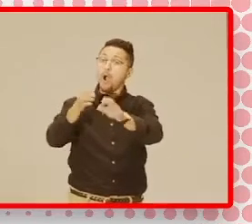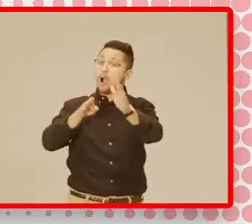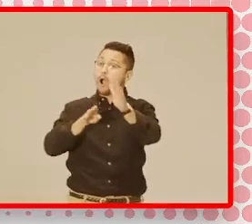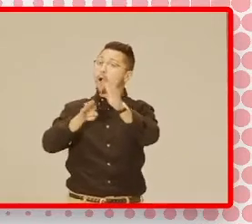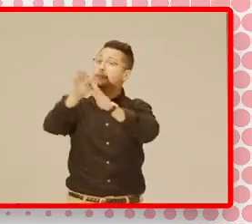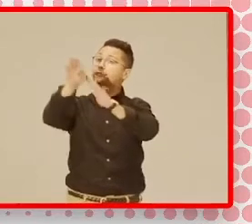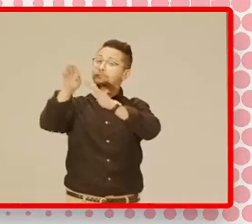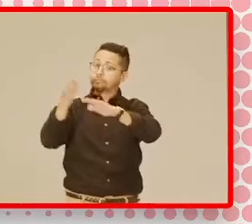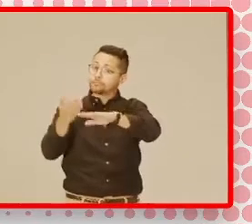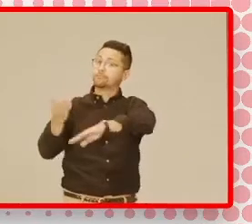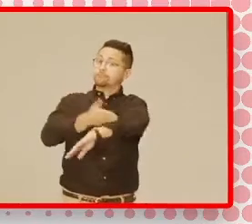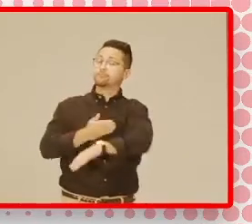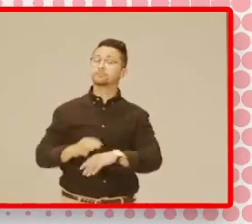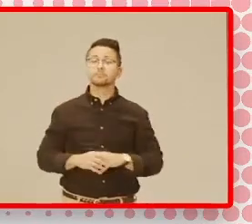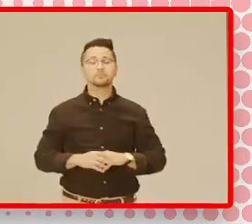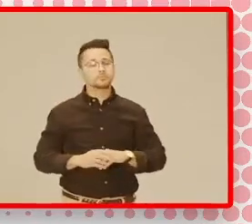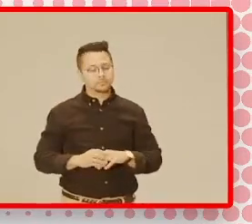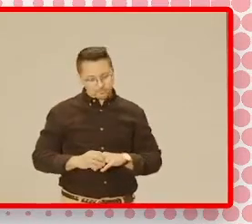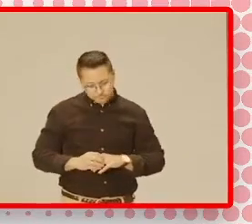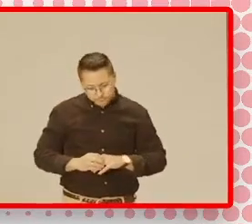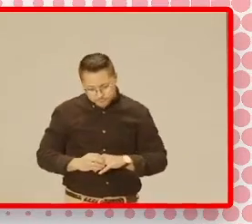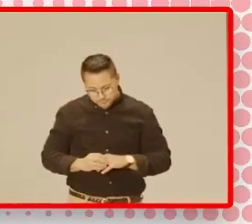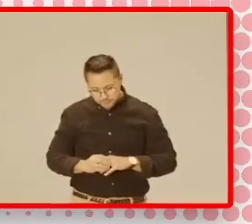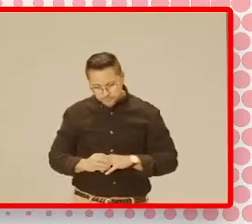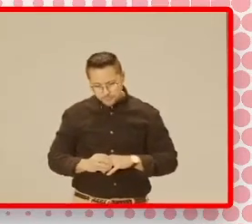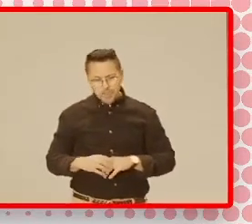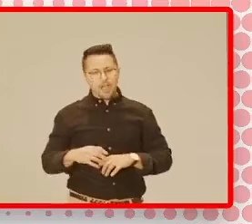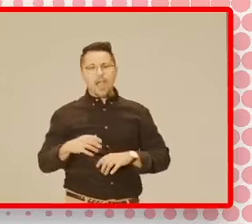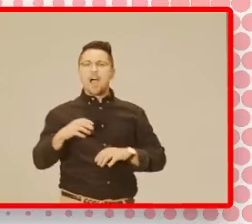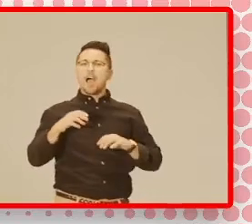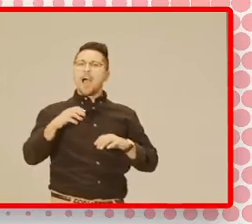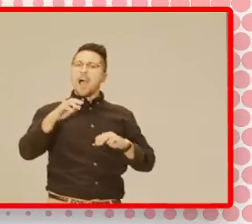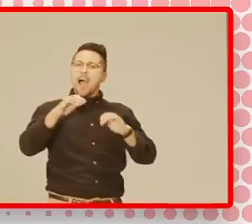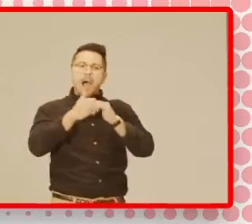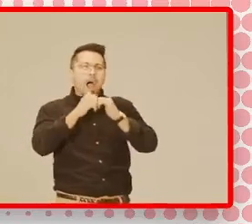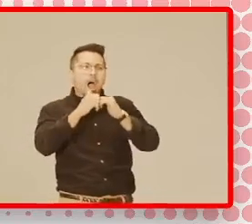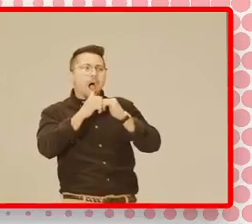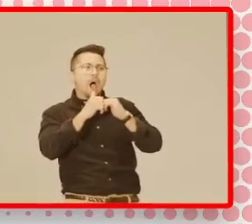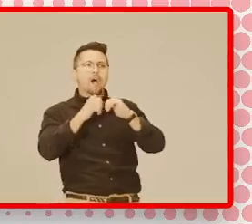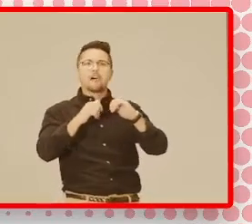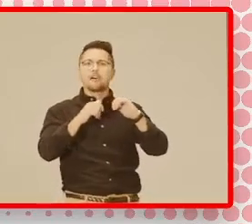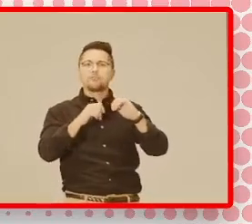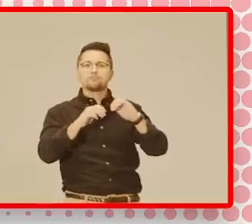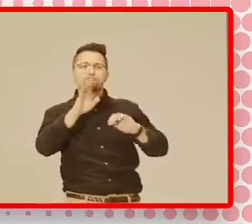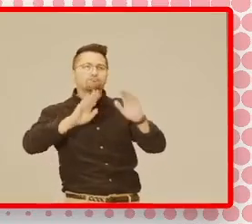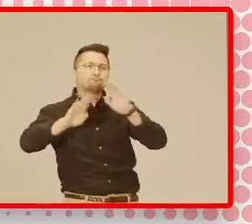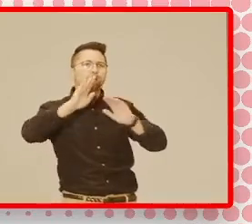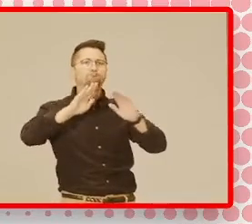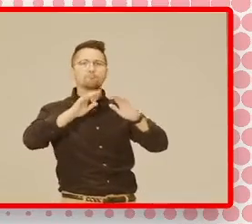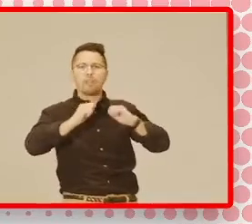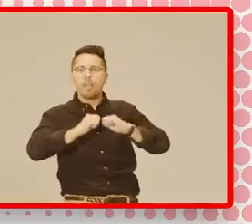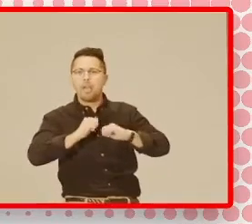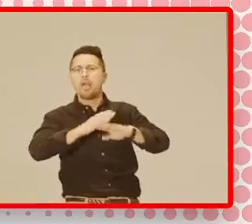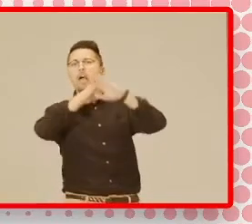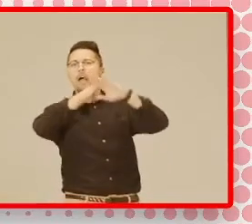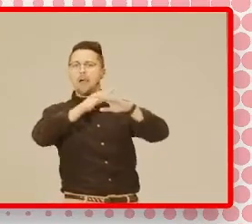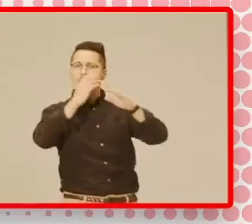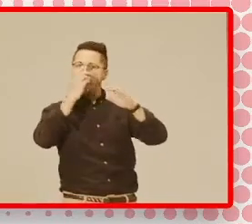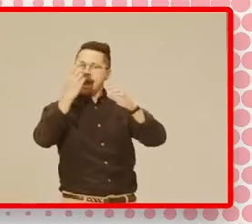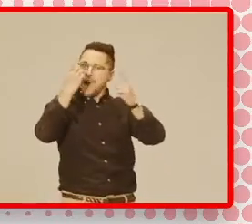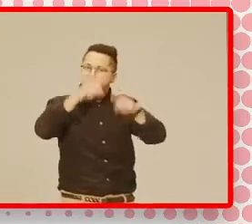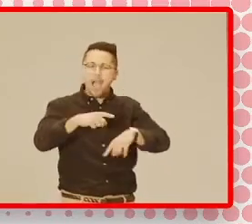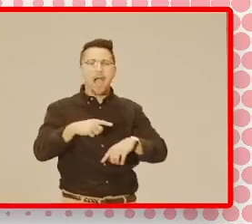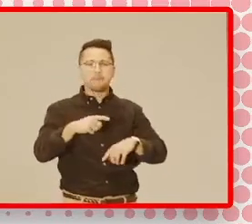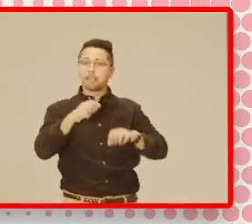is about overcoming obstacles and limitations by getting